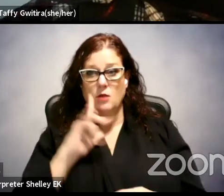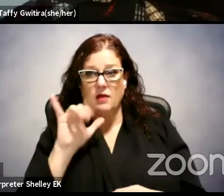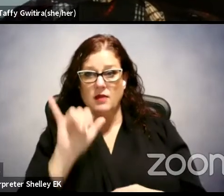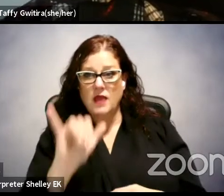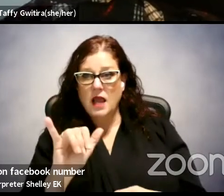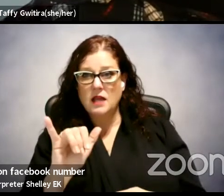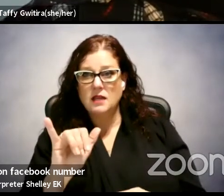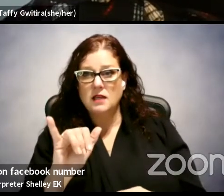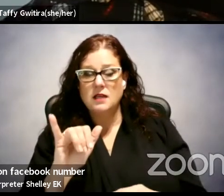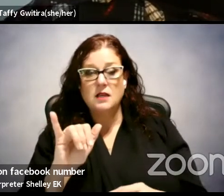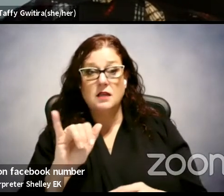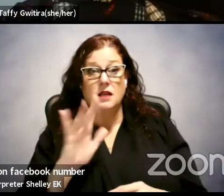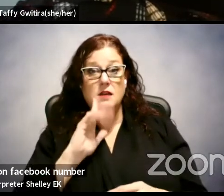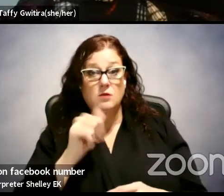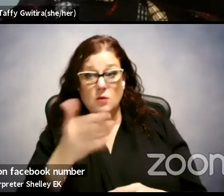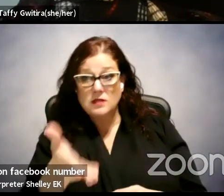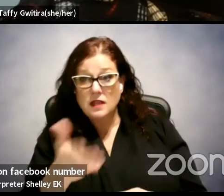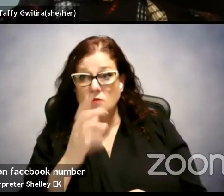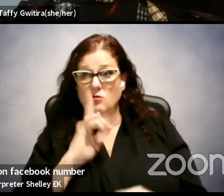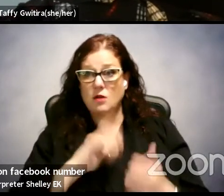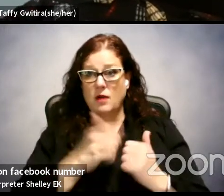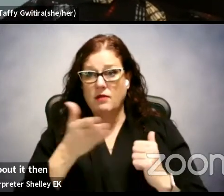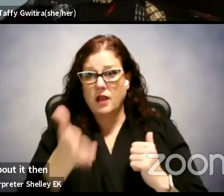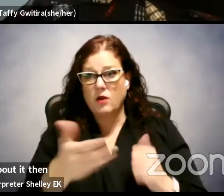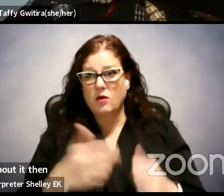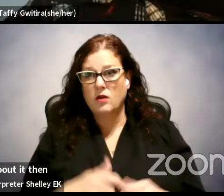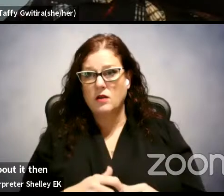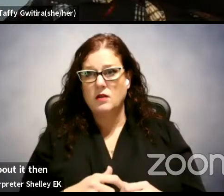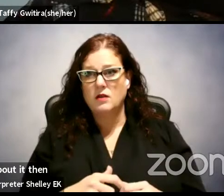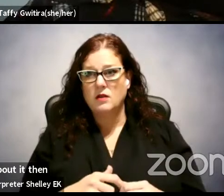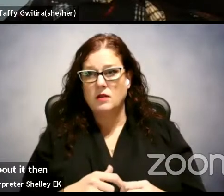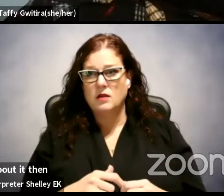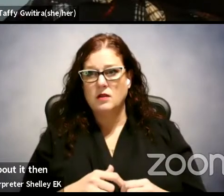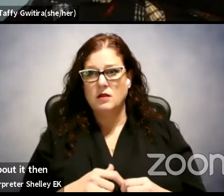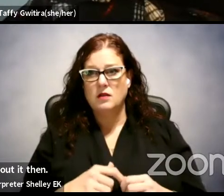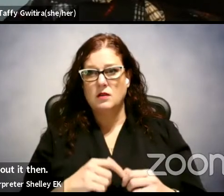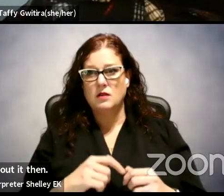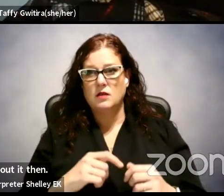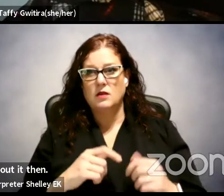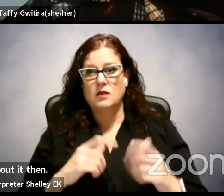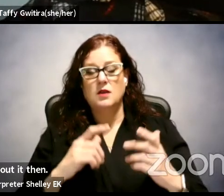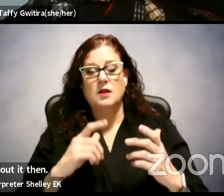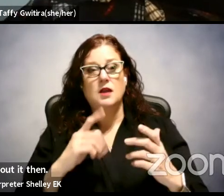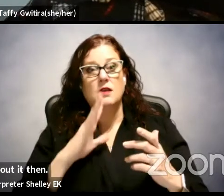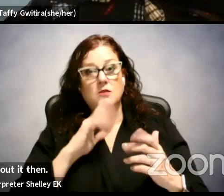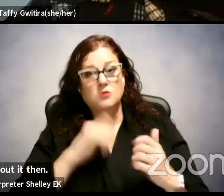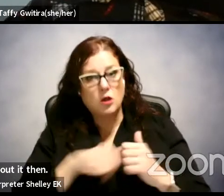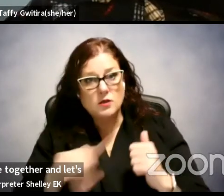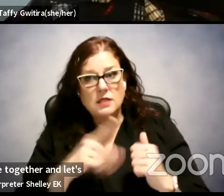when I would talk about it there. Let's talk about it. Let's get people together. Let's talk to these stores.